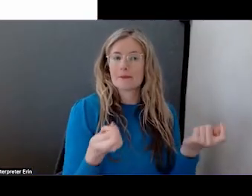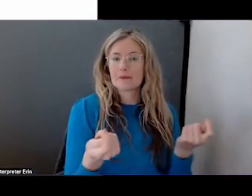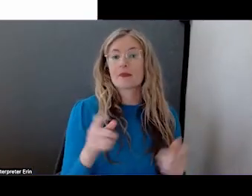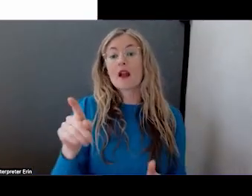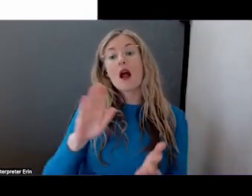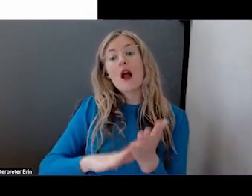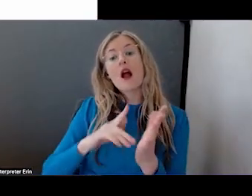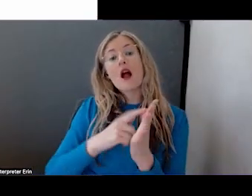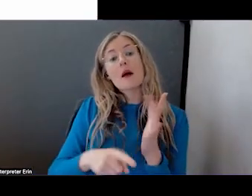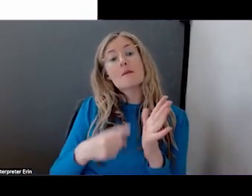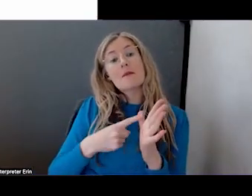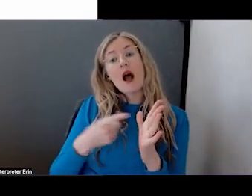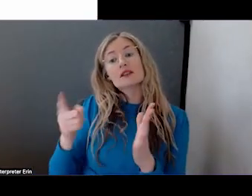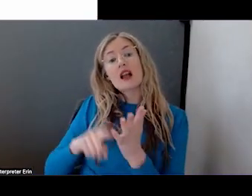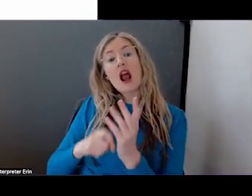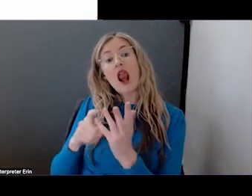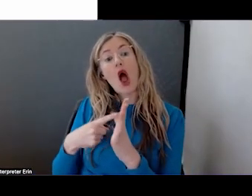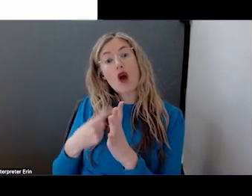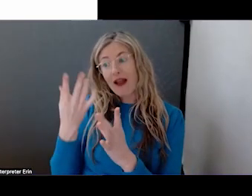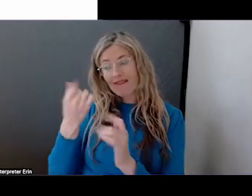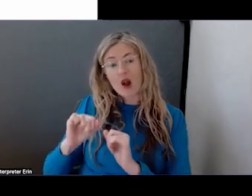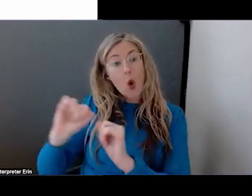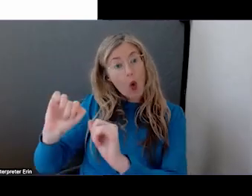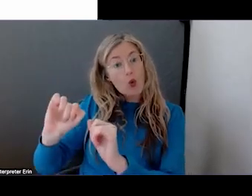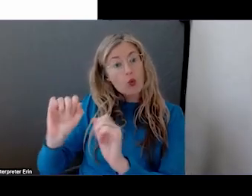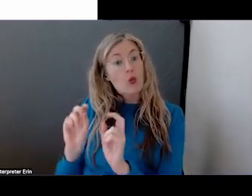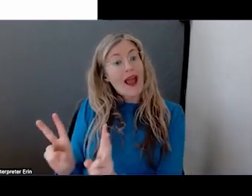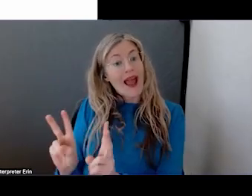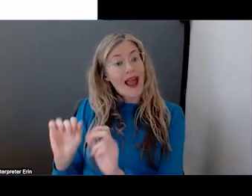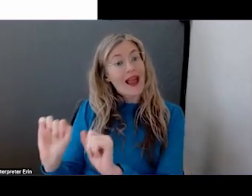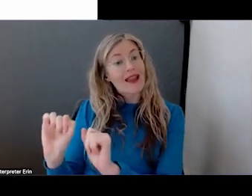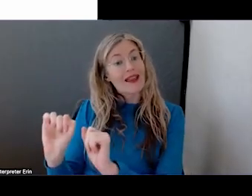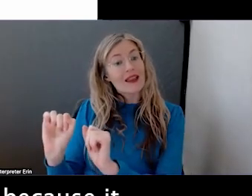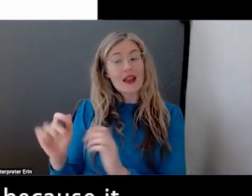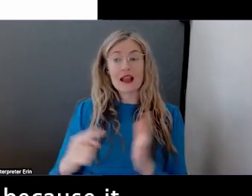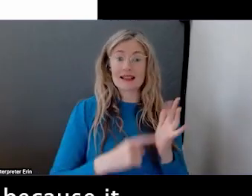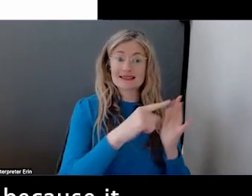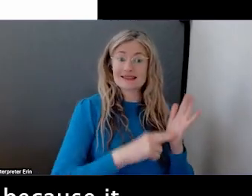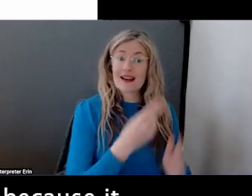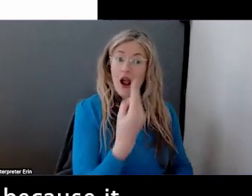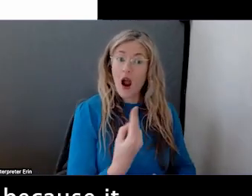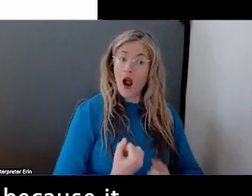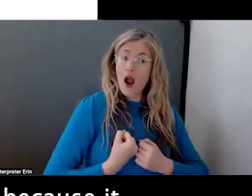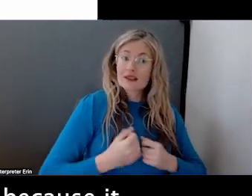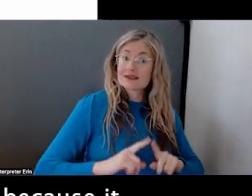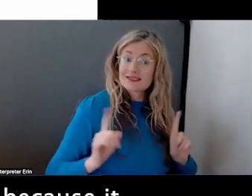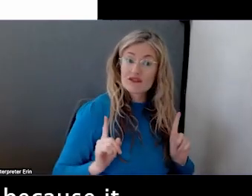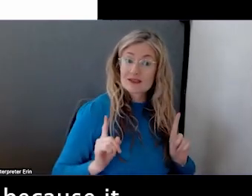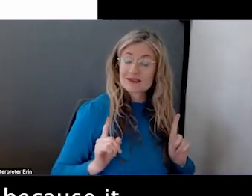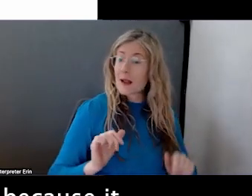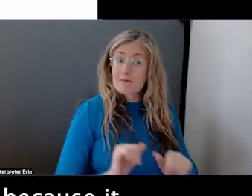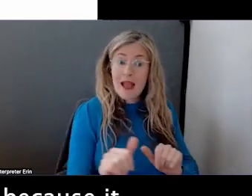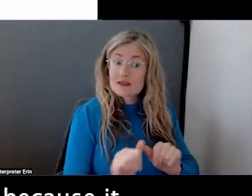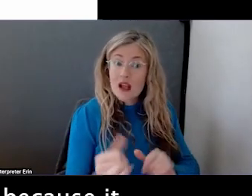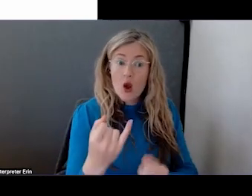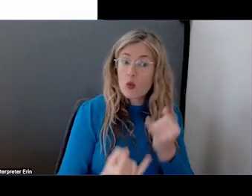right approach and a really good approach. And maybe what we have at Tin Arts is a different approach, and it's not better or worse. It's just